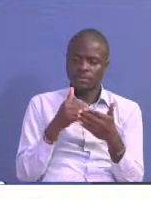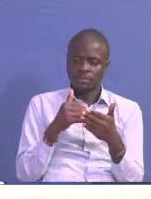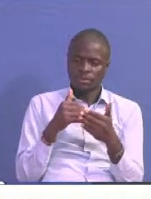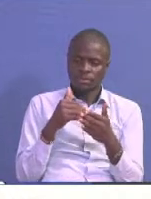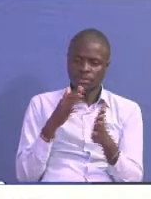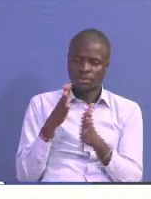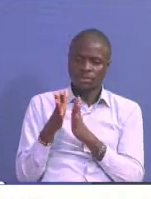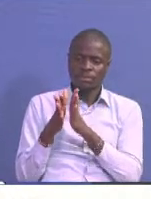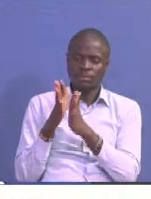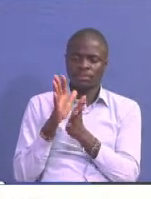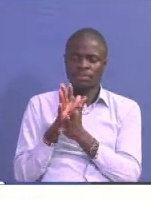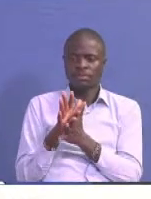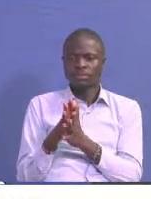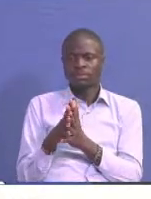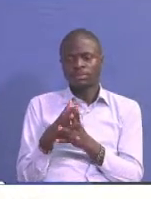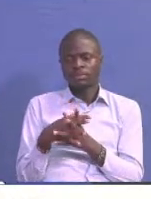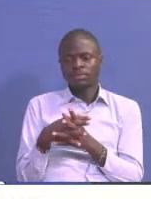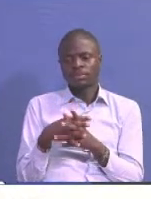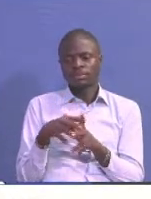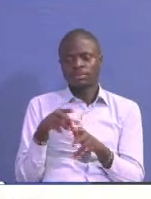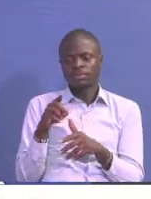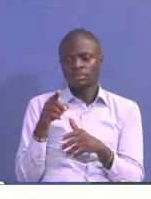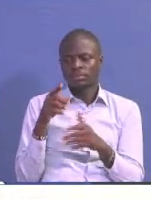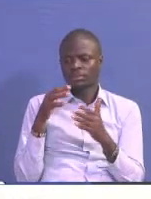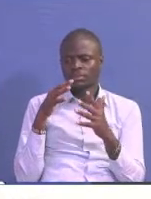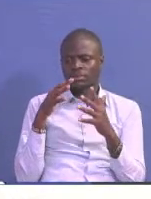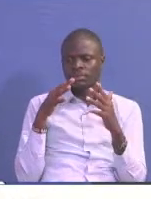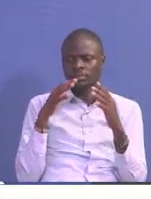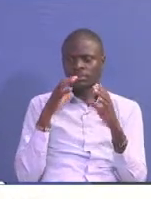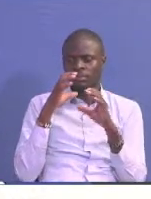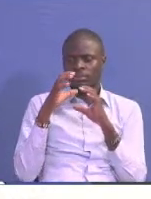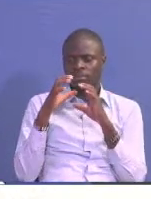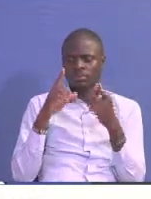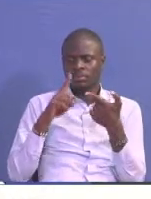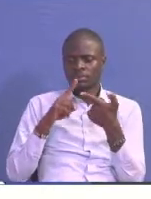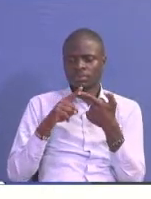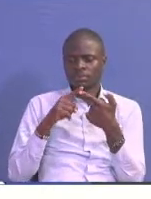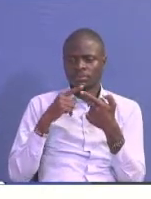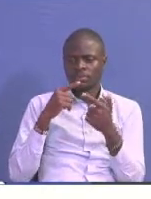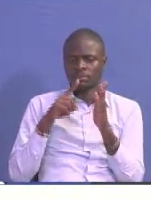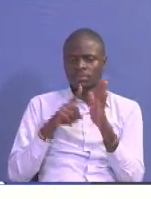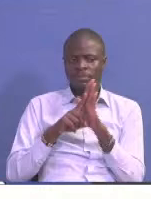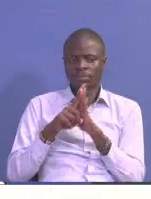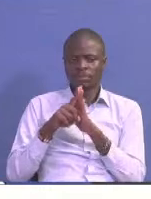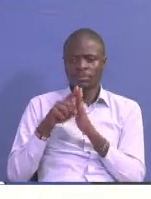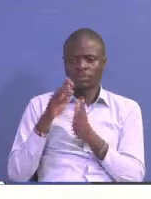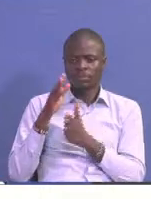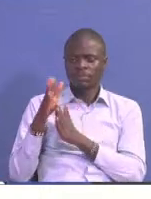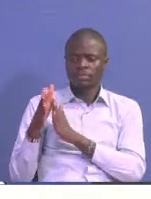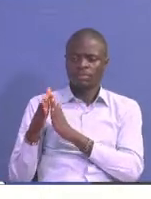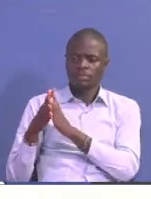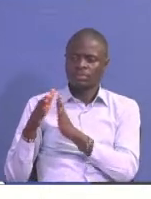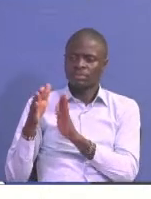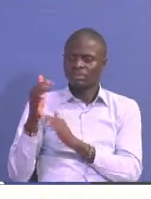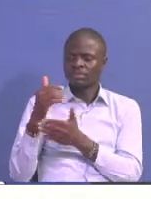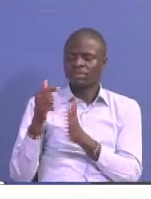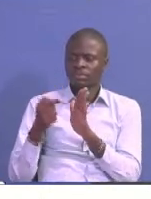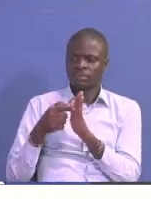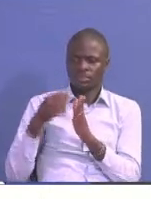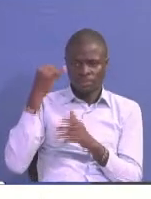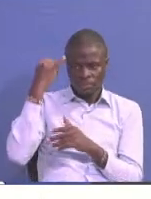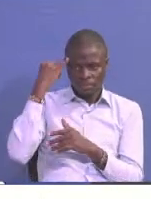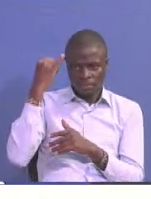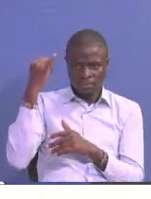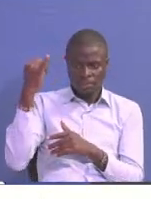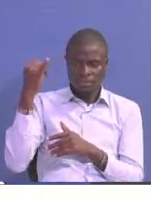strategy. You engage to develop a strategy. All those ideas you get from